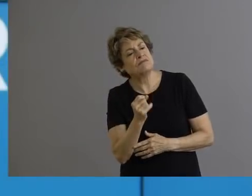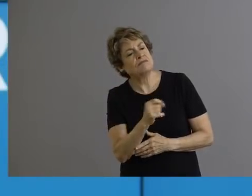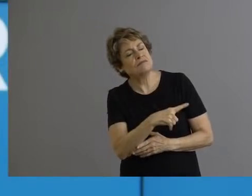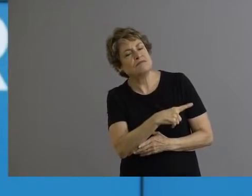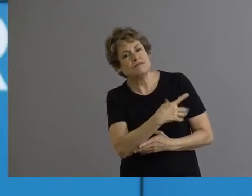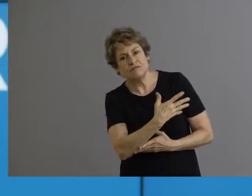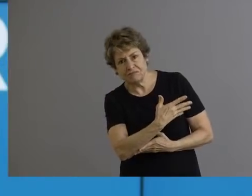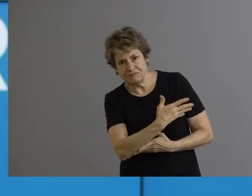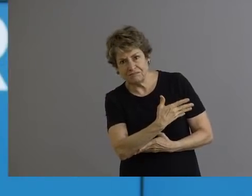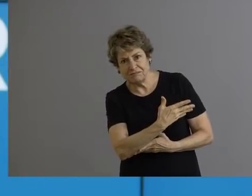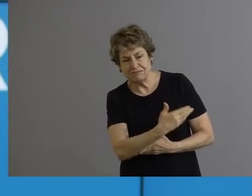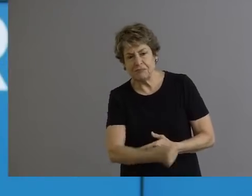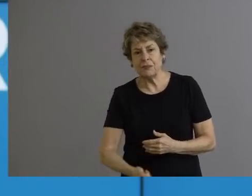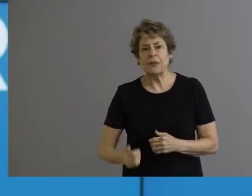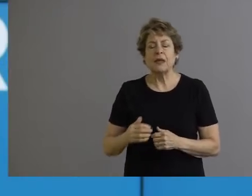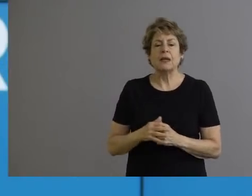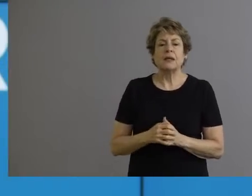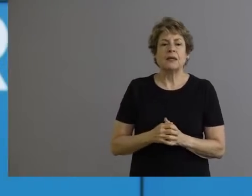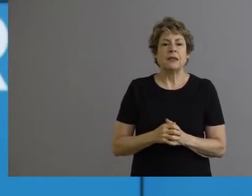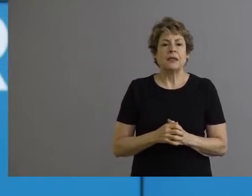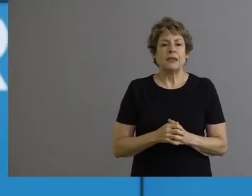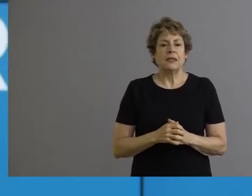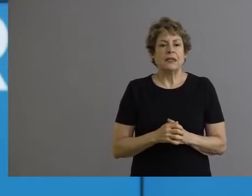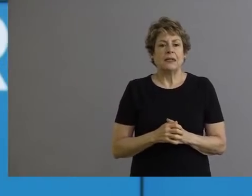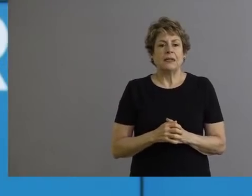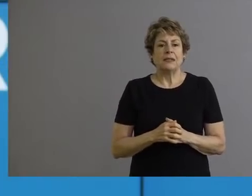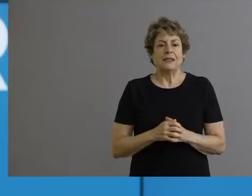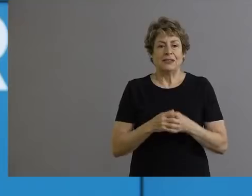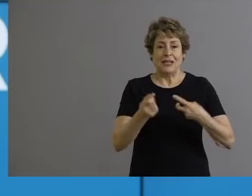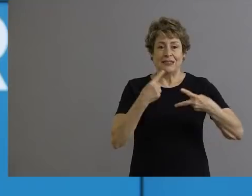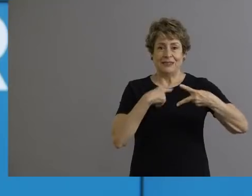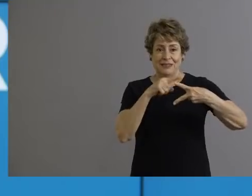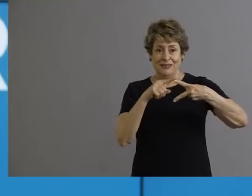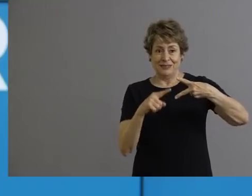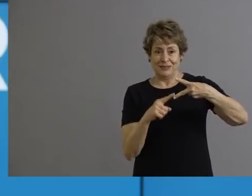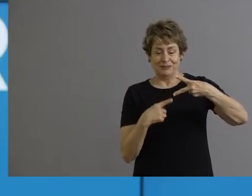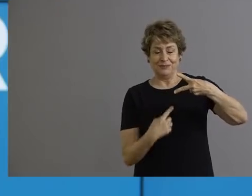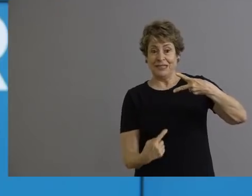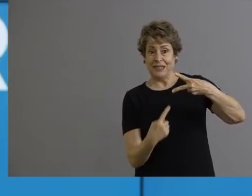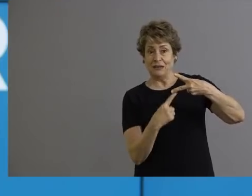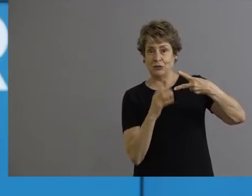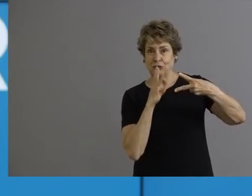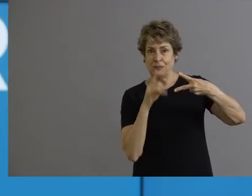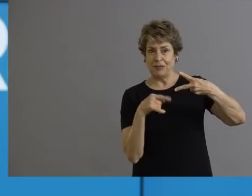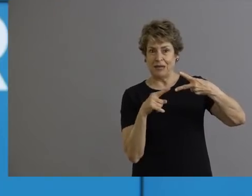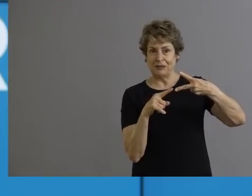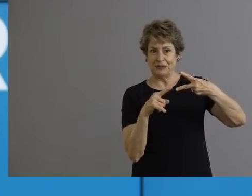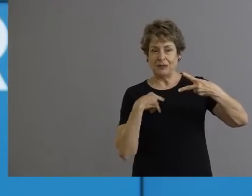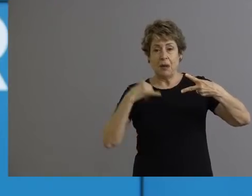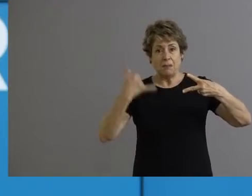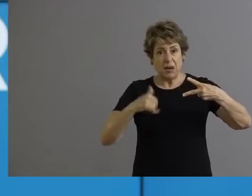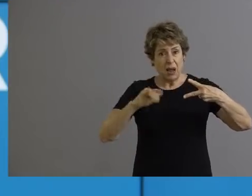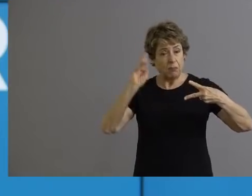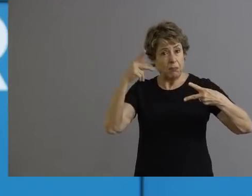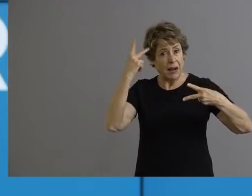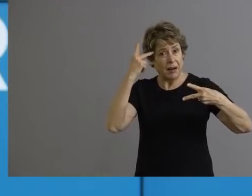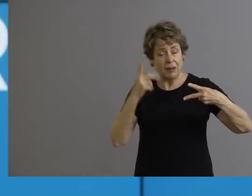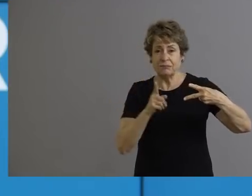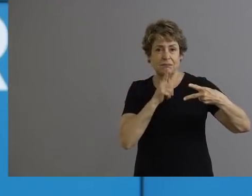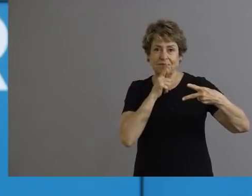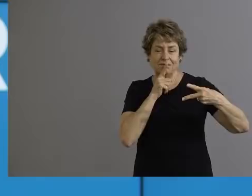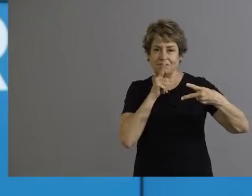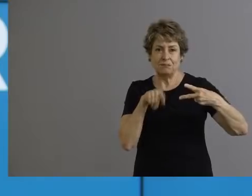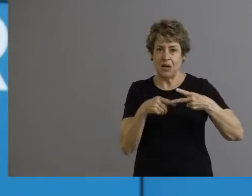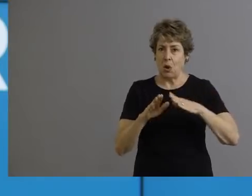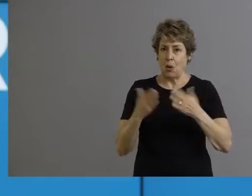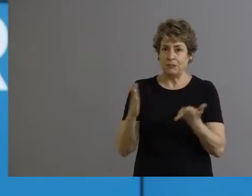the second question first. We're not going to play politics, okay? It's just not going to happen. We're going to do what's in the